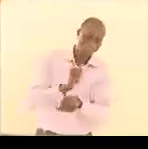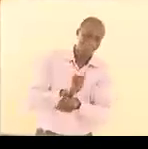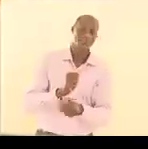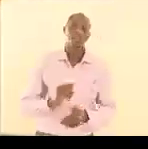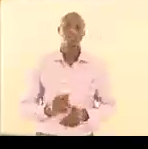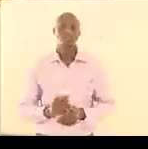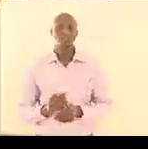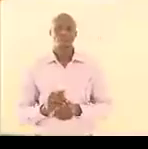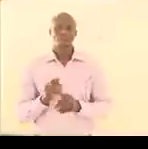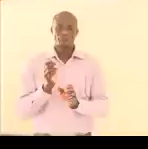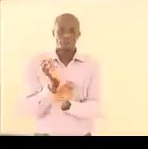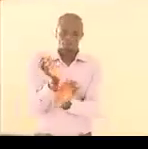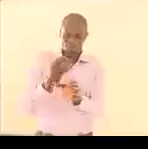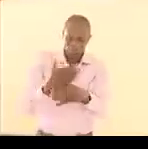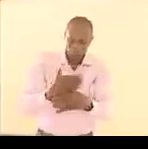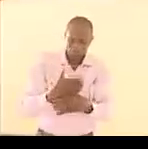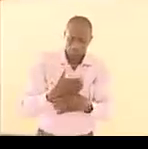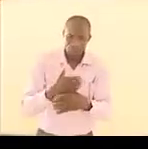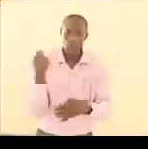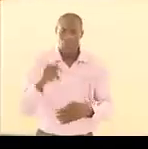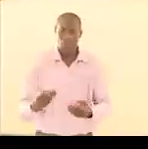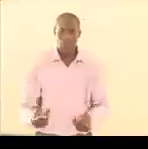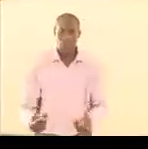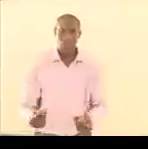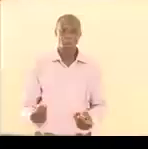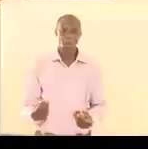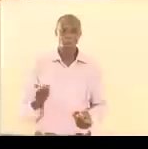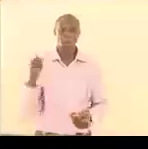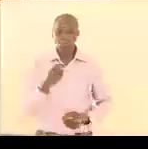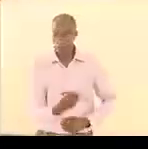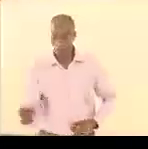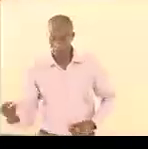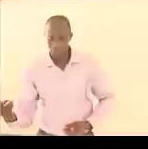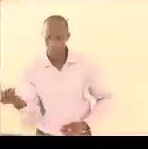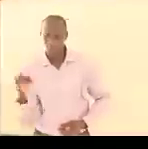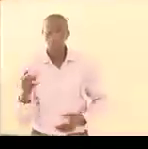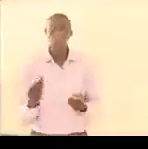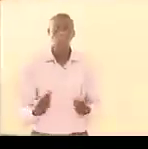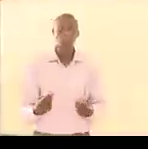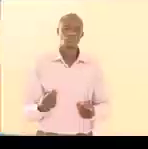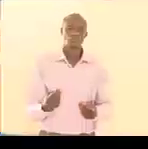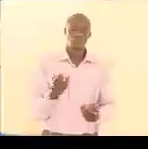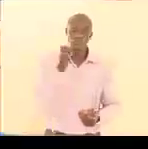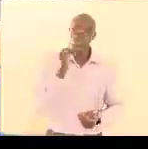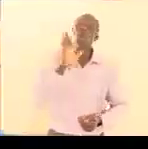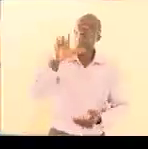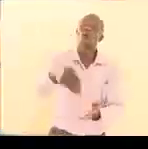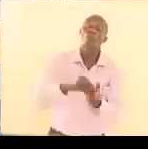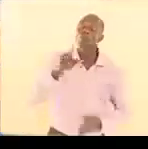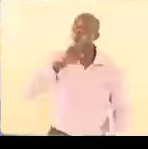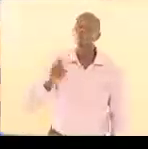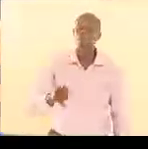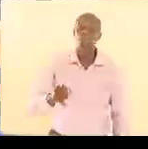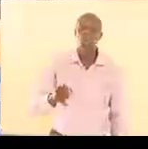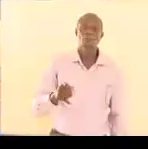input. Creation. The land. The resources of the land. Now your